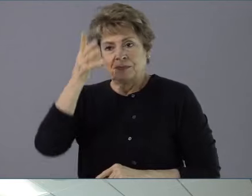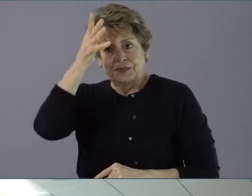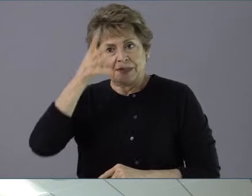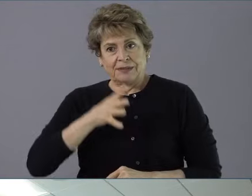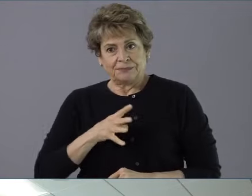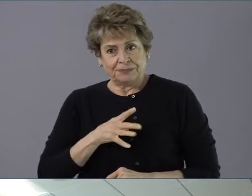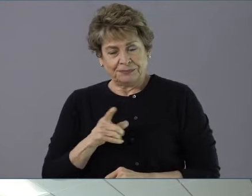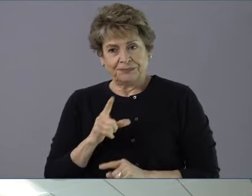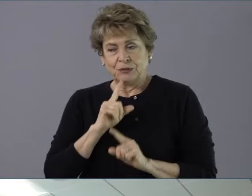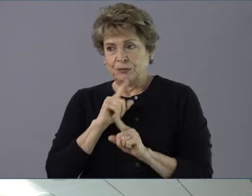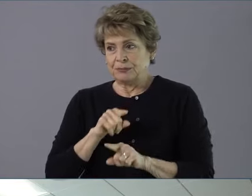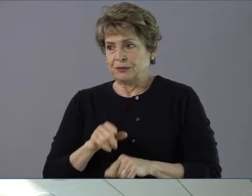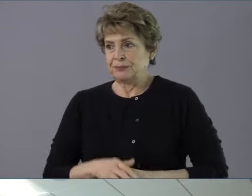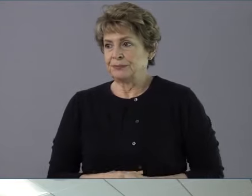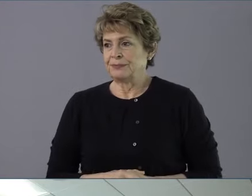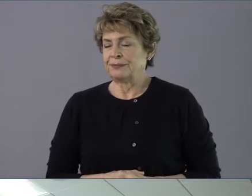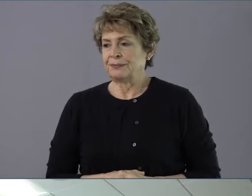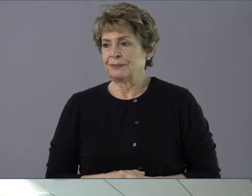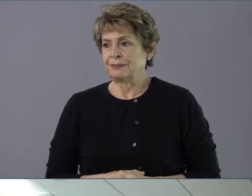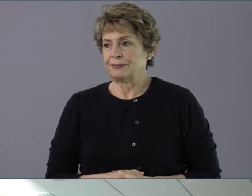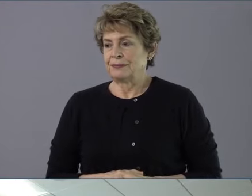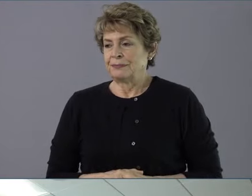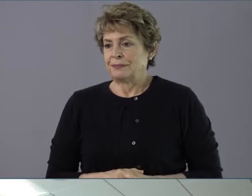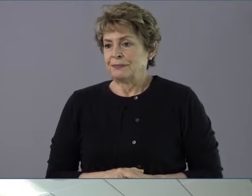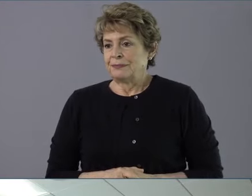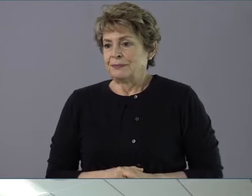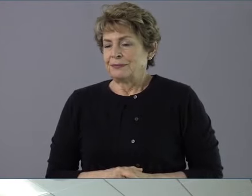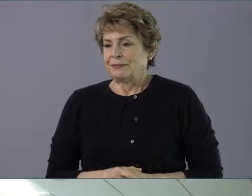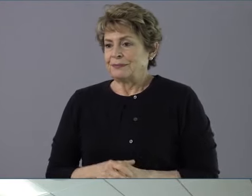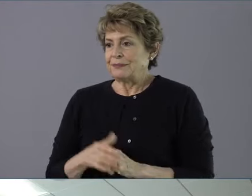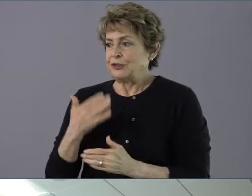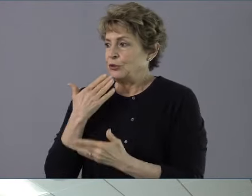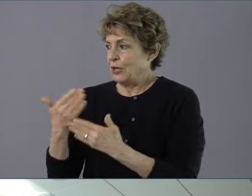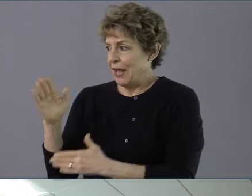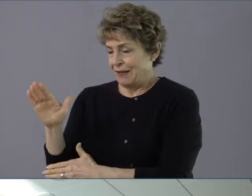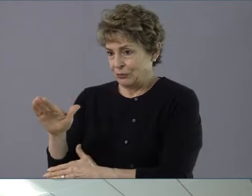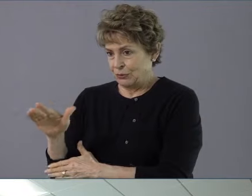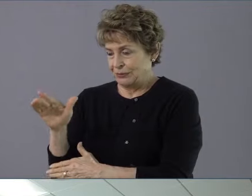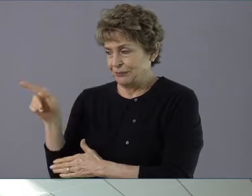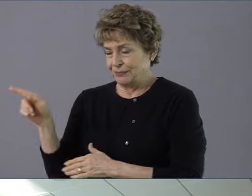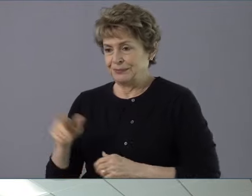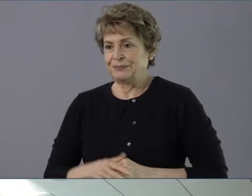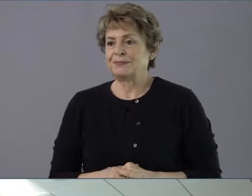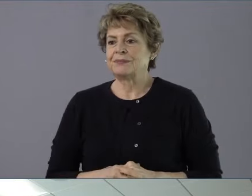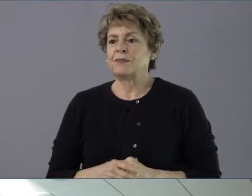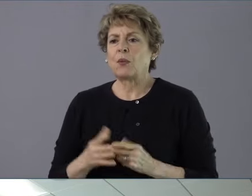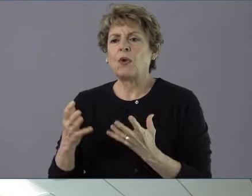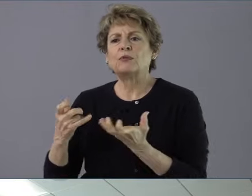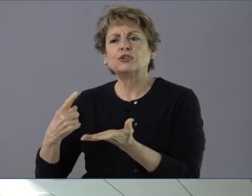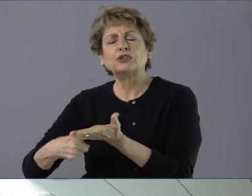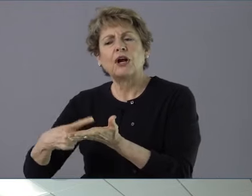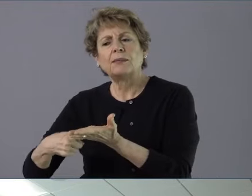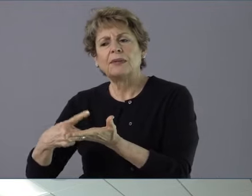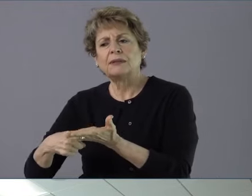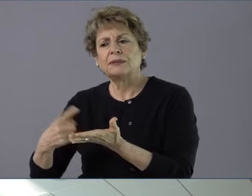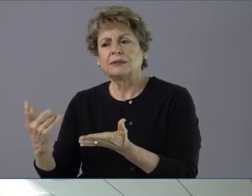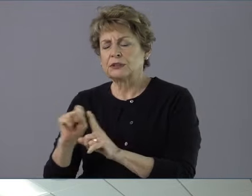Good afternoon, Governor. Wanted to talk to you about where we are today and your response to